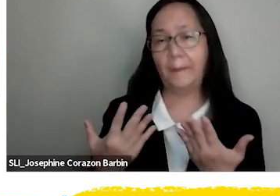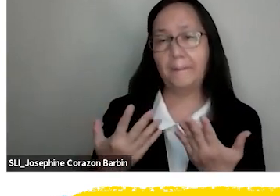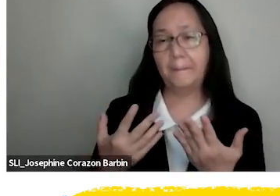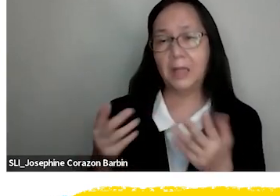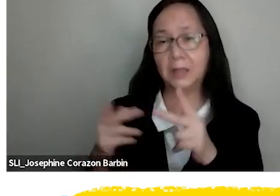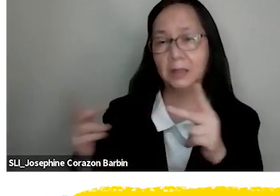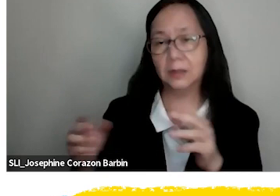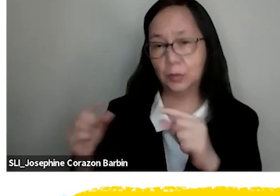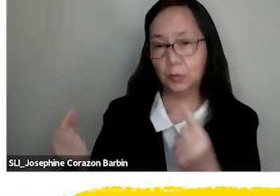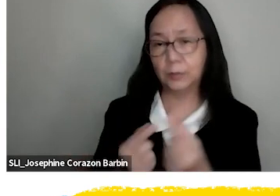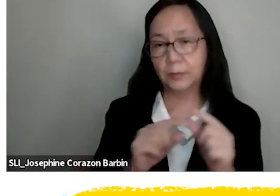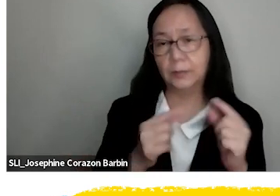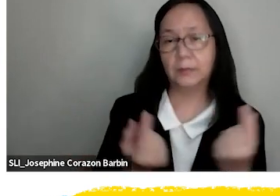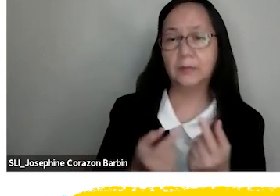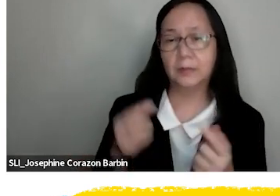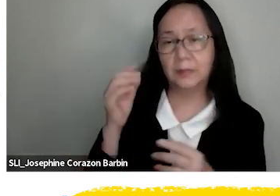party's concern.